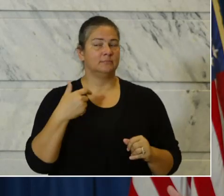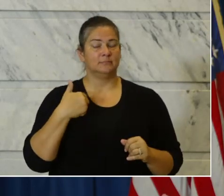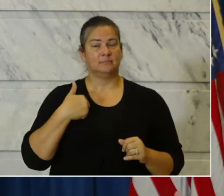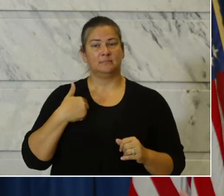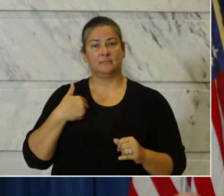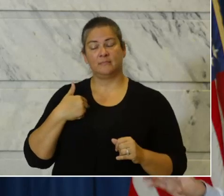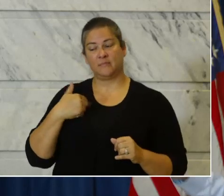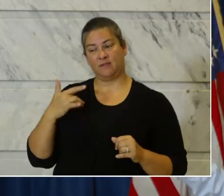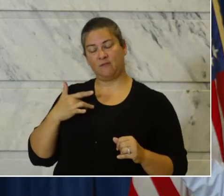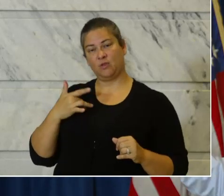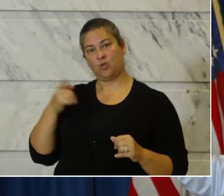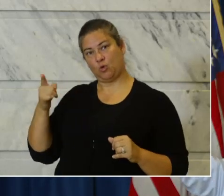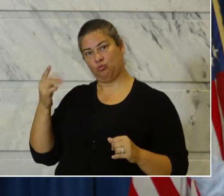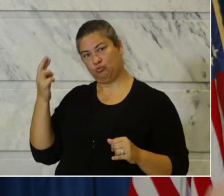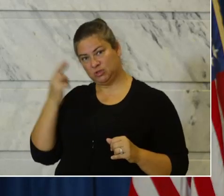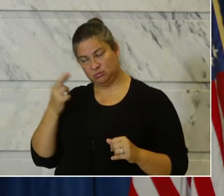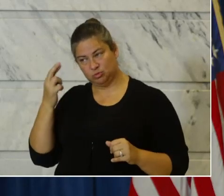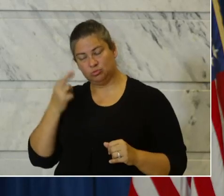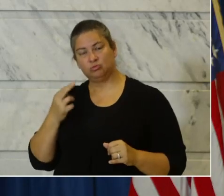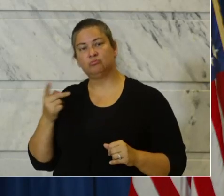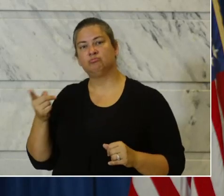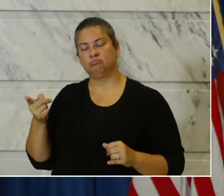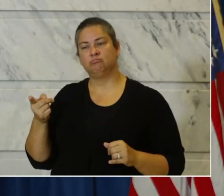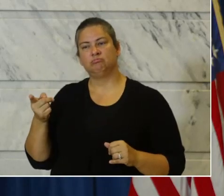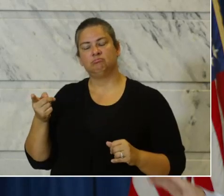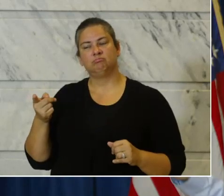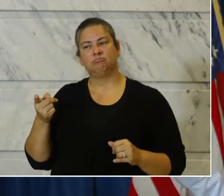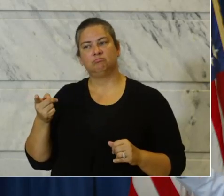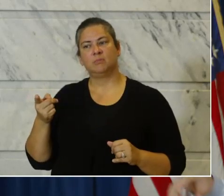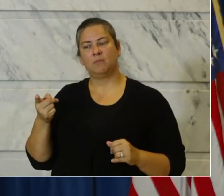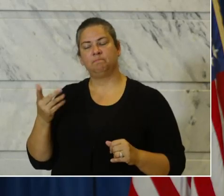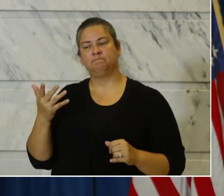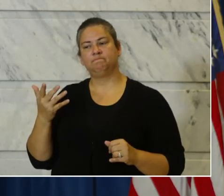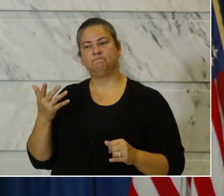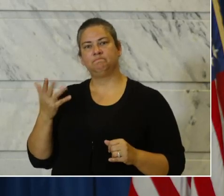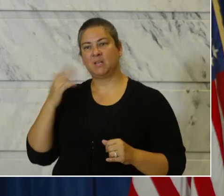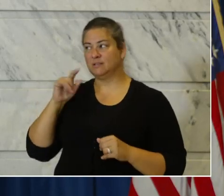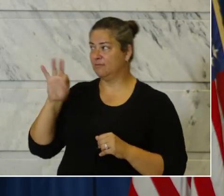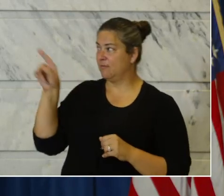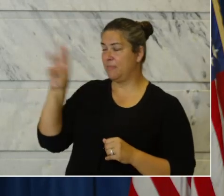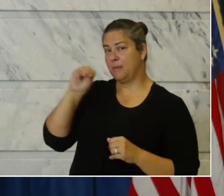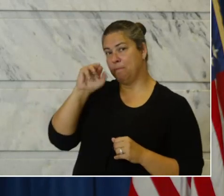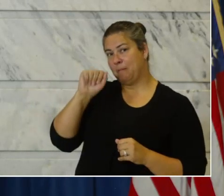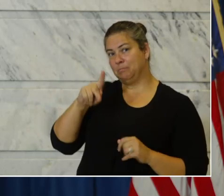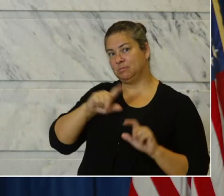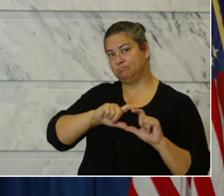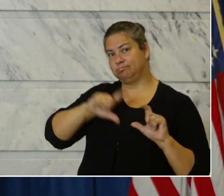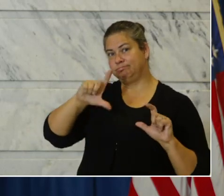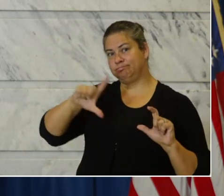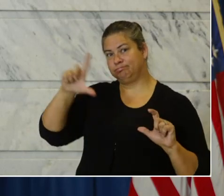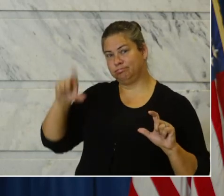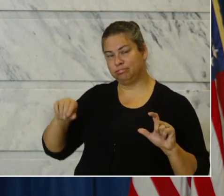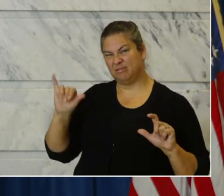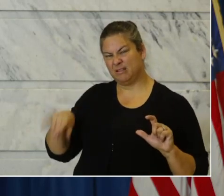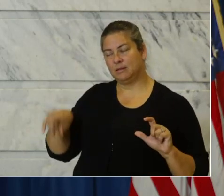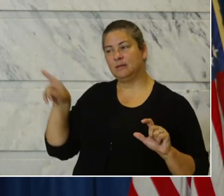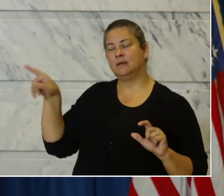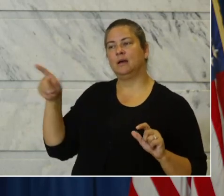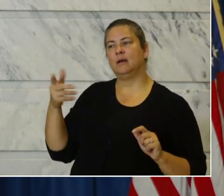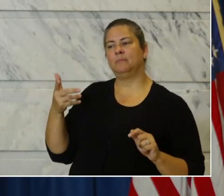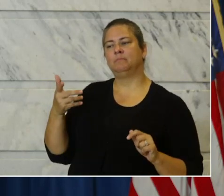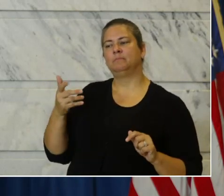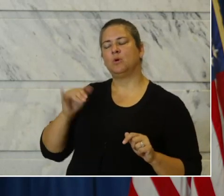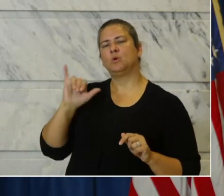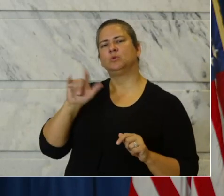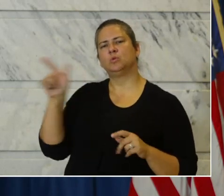they are very reasonable, following the incident rate map as well, and I think it